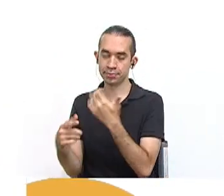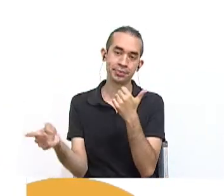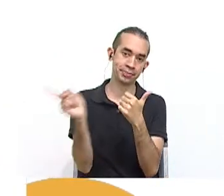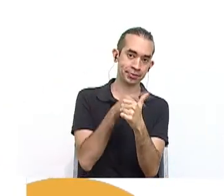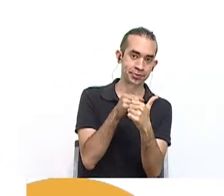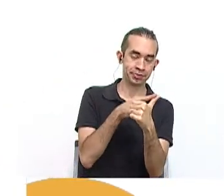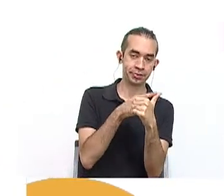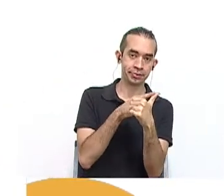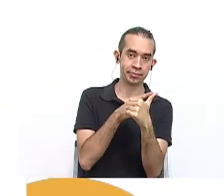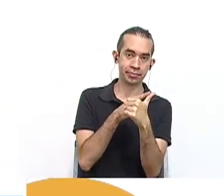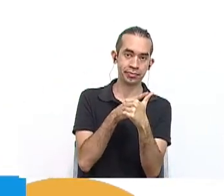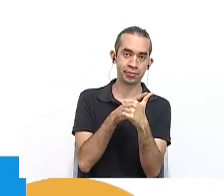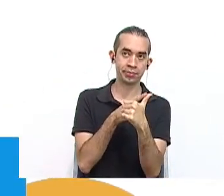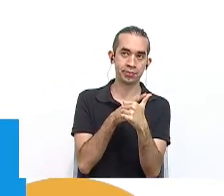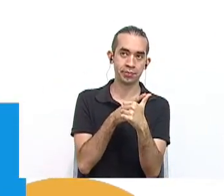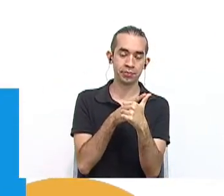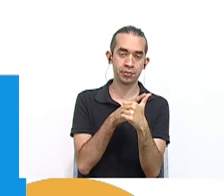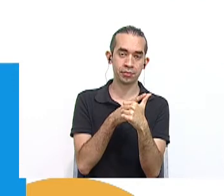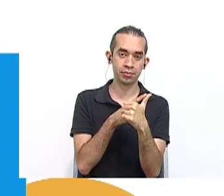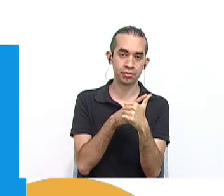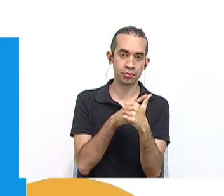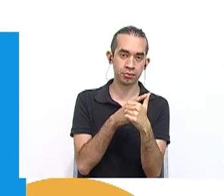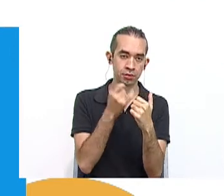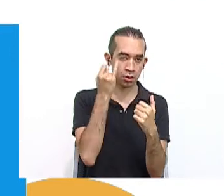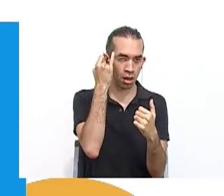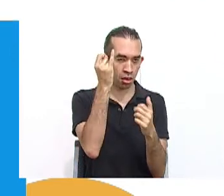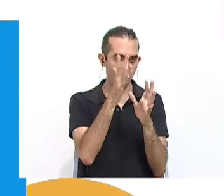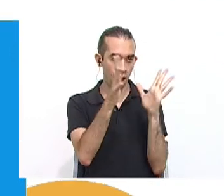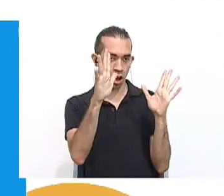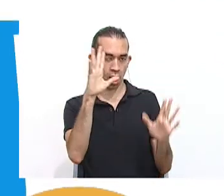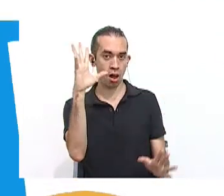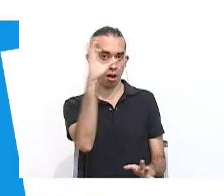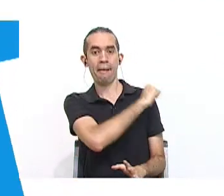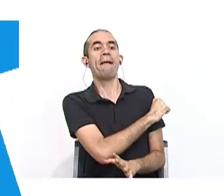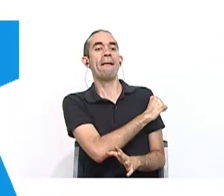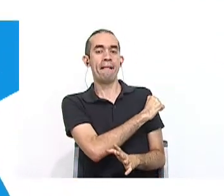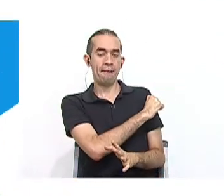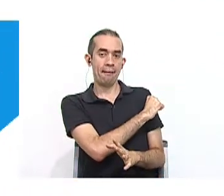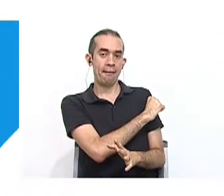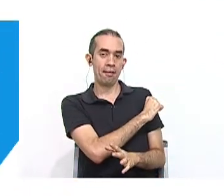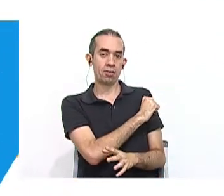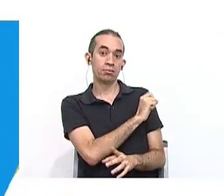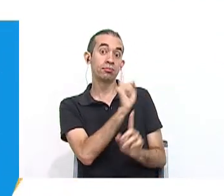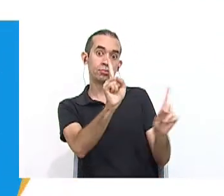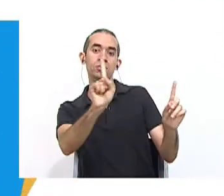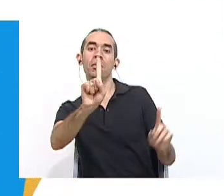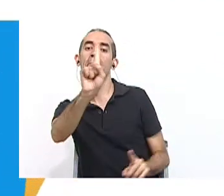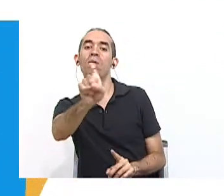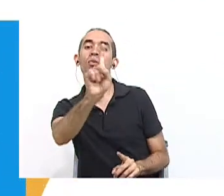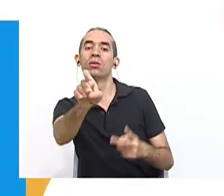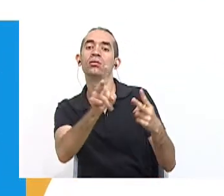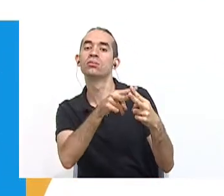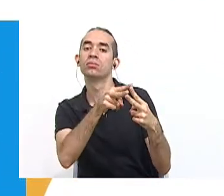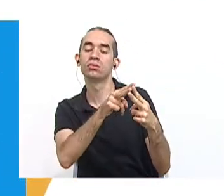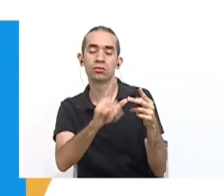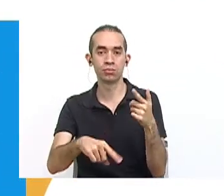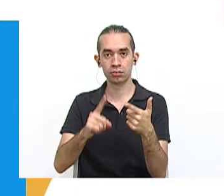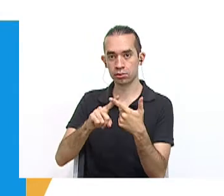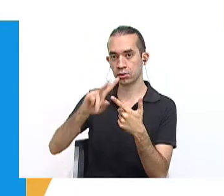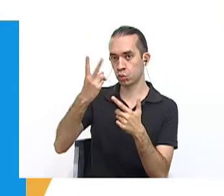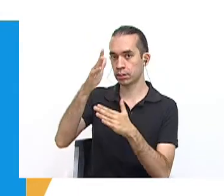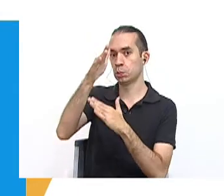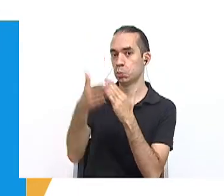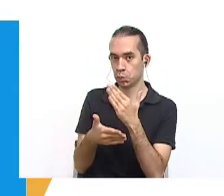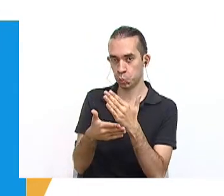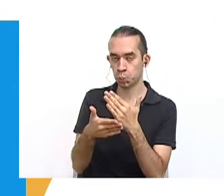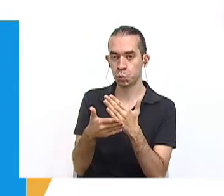part is going to be to get the main idea of the whole reading, and I have 2 questions for you. In the second part, we're going